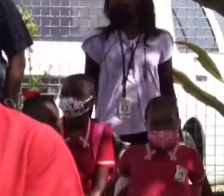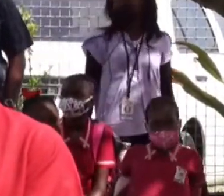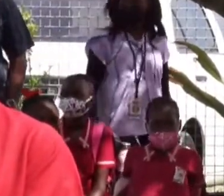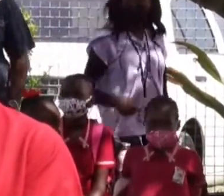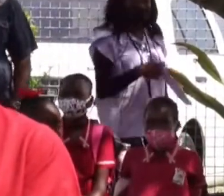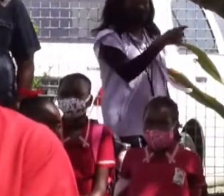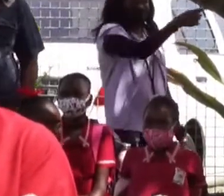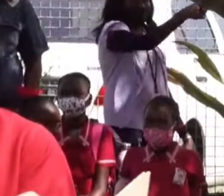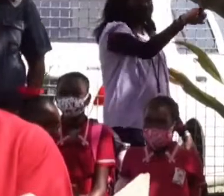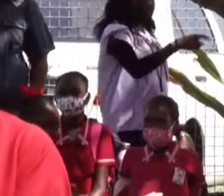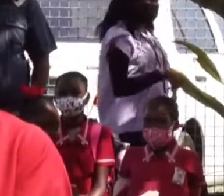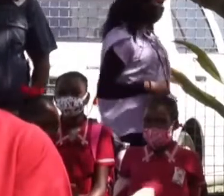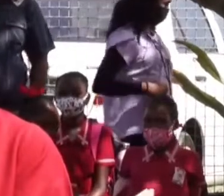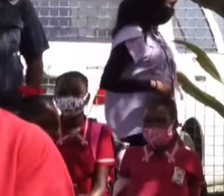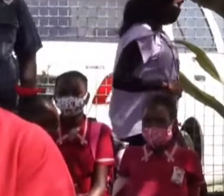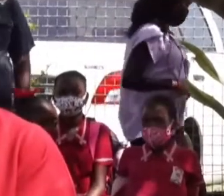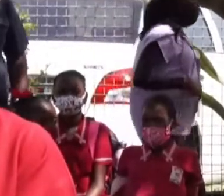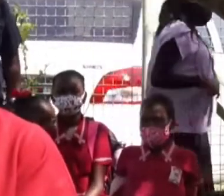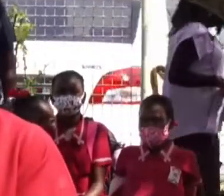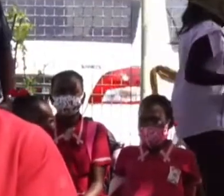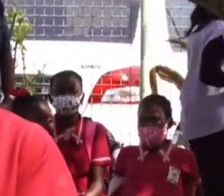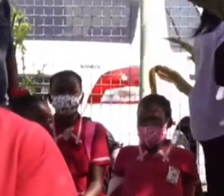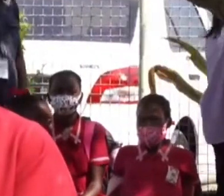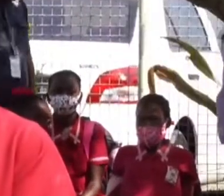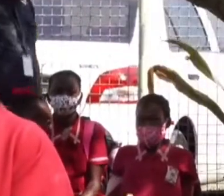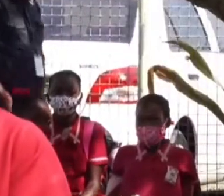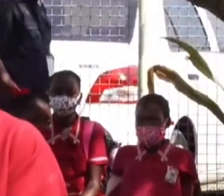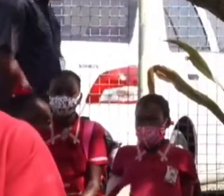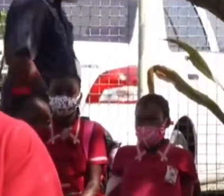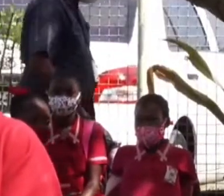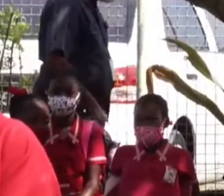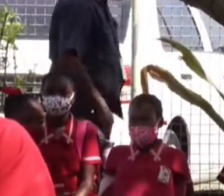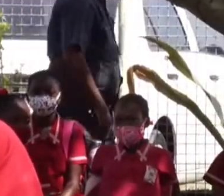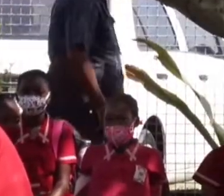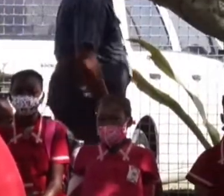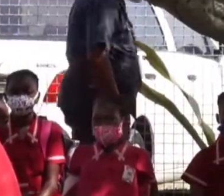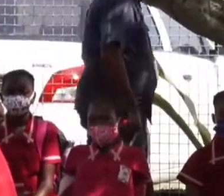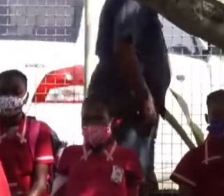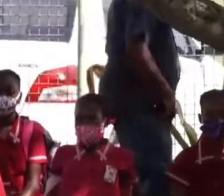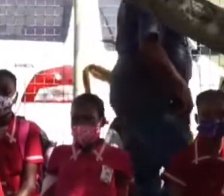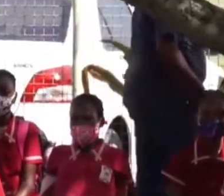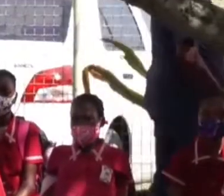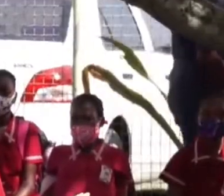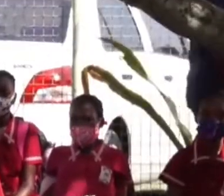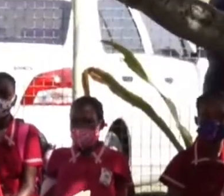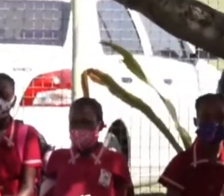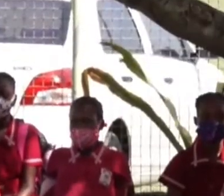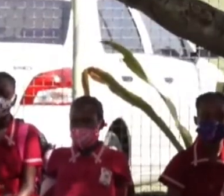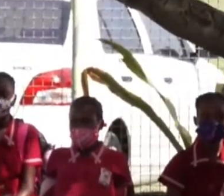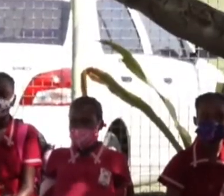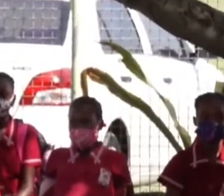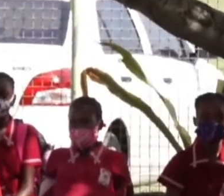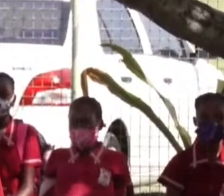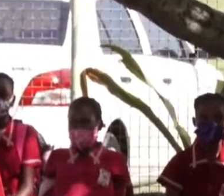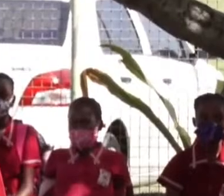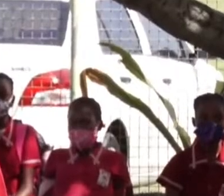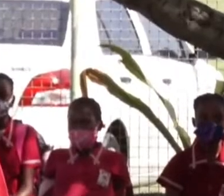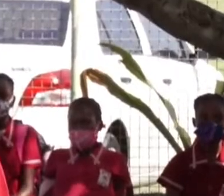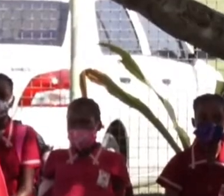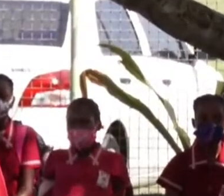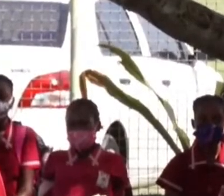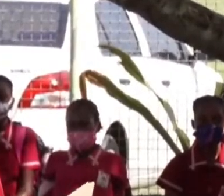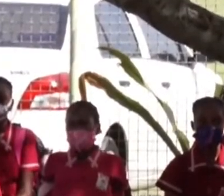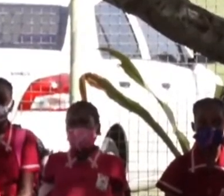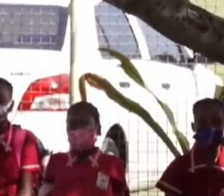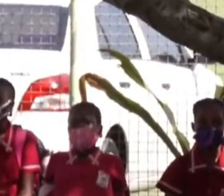Lord always, and again I say rejoice. Let your moderation be known unto all men. The Lord is at hand. Be